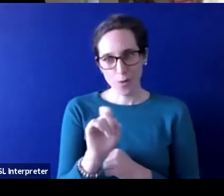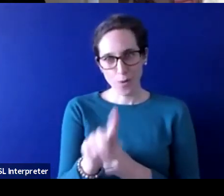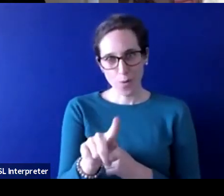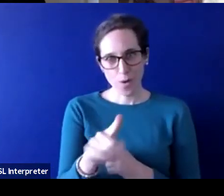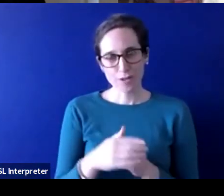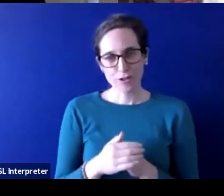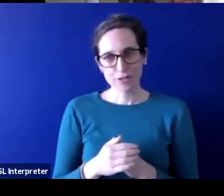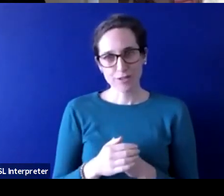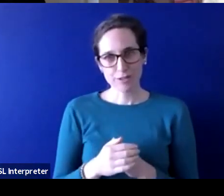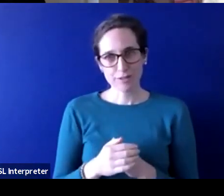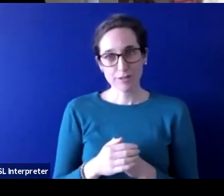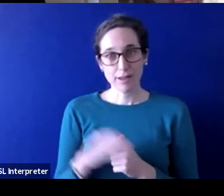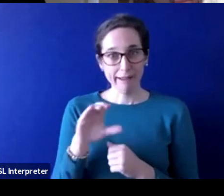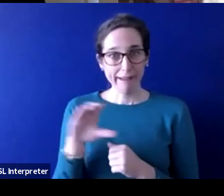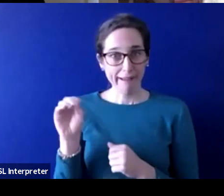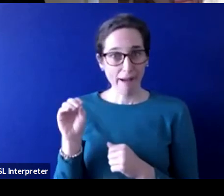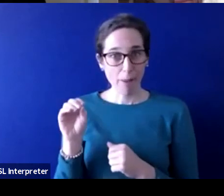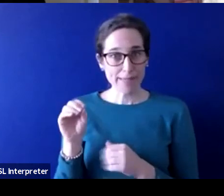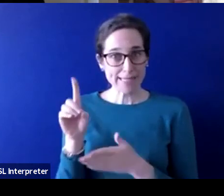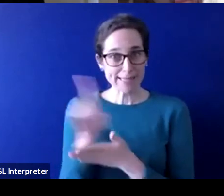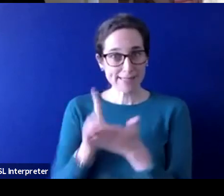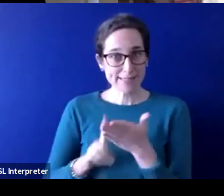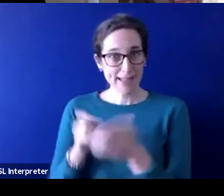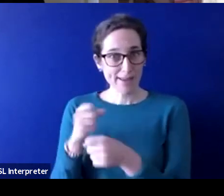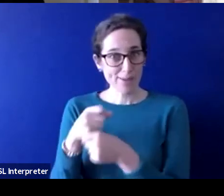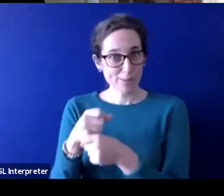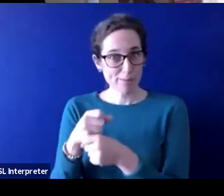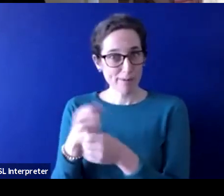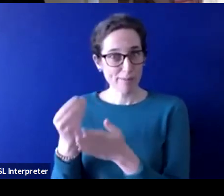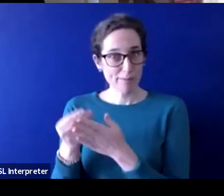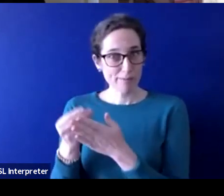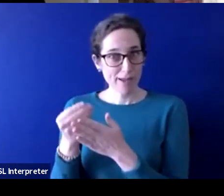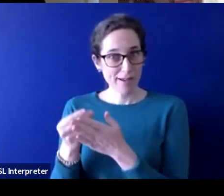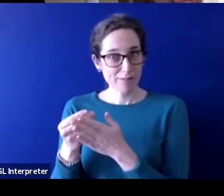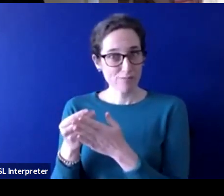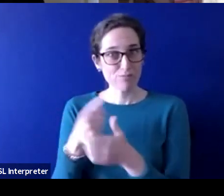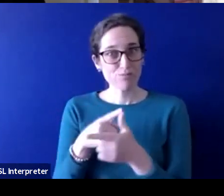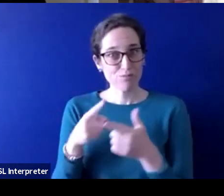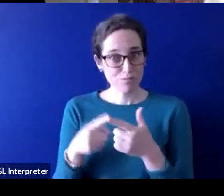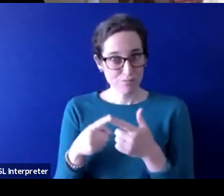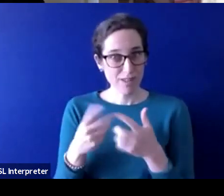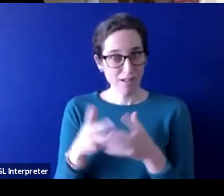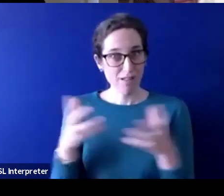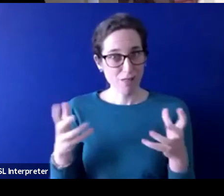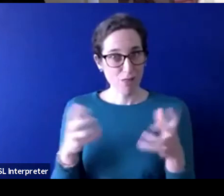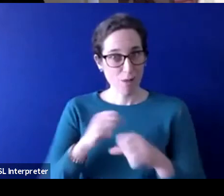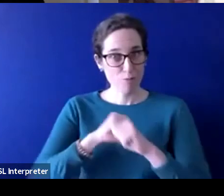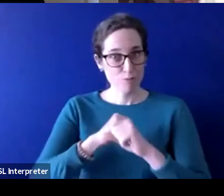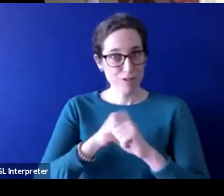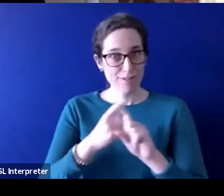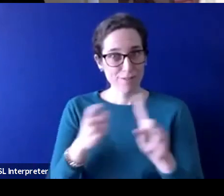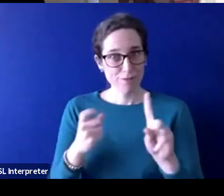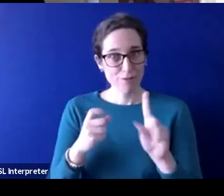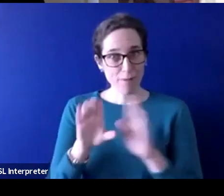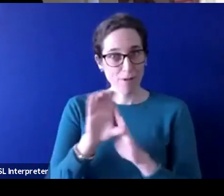that companies are designed to make money and a lot of the content is protected by First Amendment speech and so on. So what can we as users